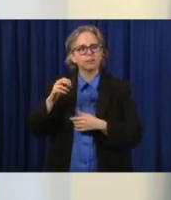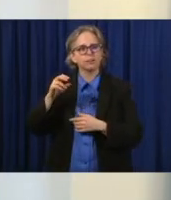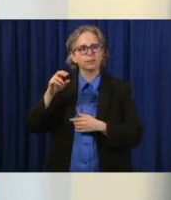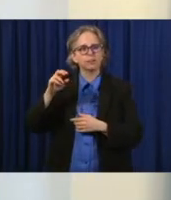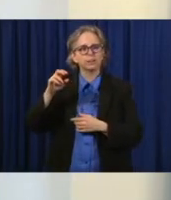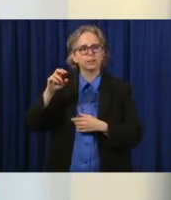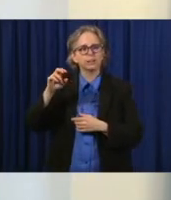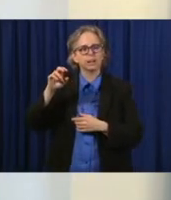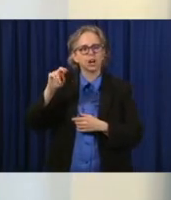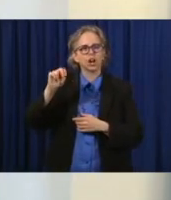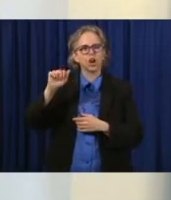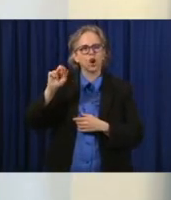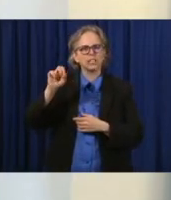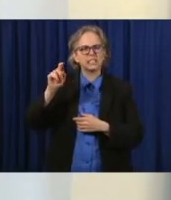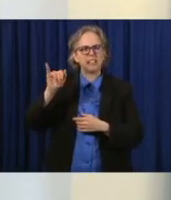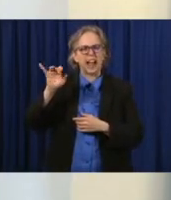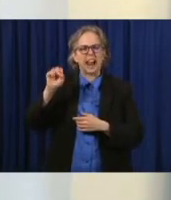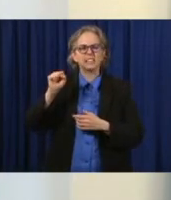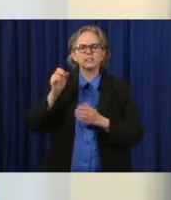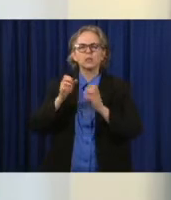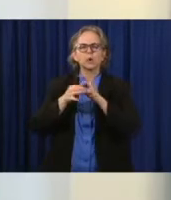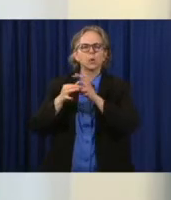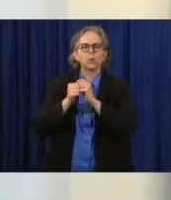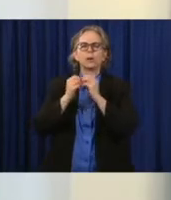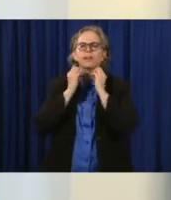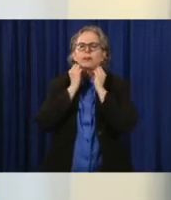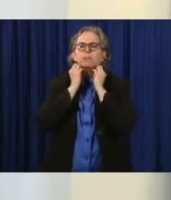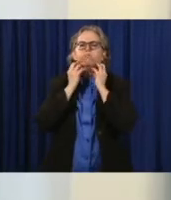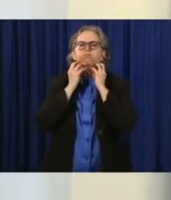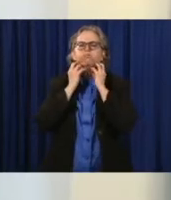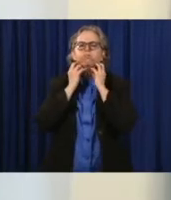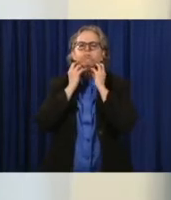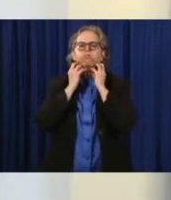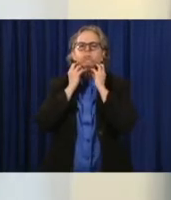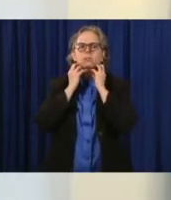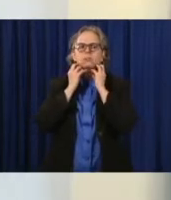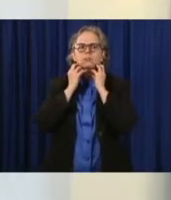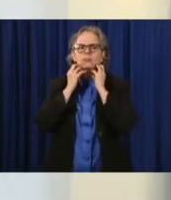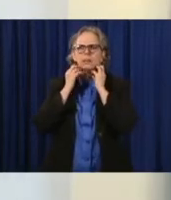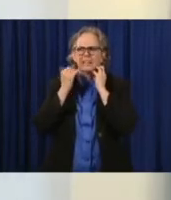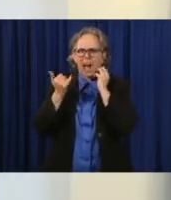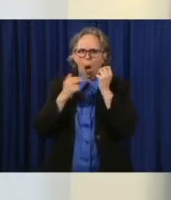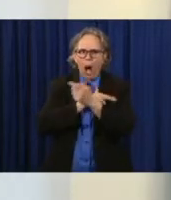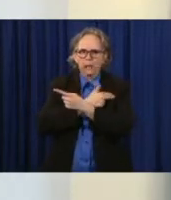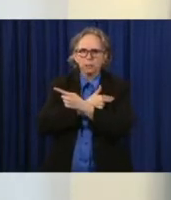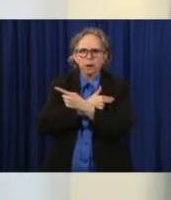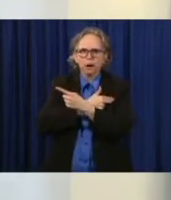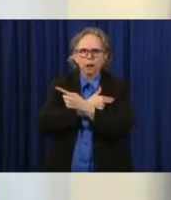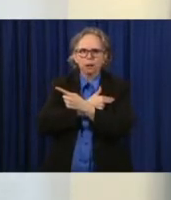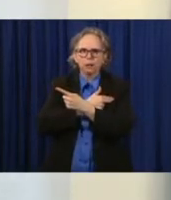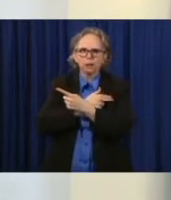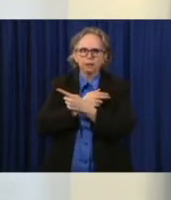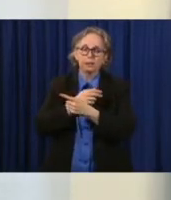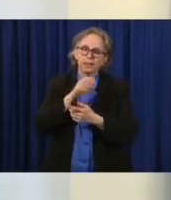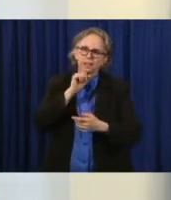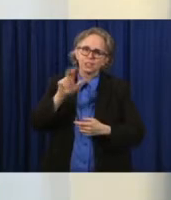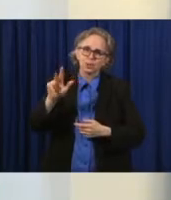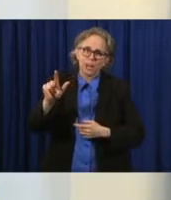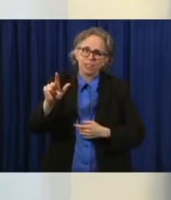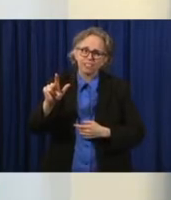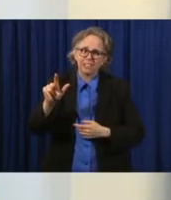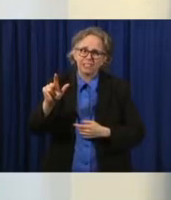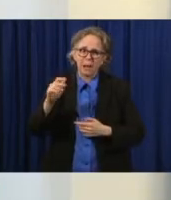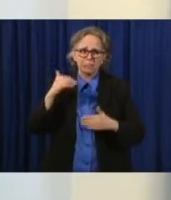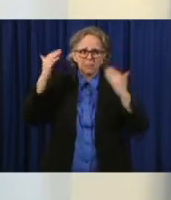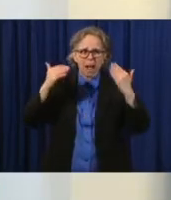it's very hard as a mom to not go in the emergency room with her. She's 23, we'll say that. She's an adult, but we all